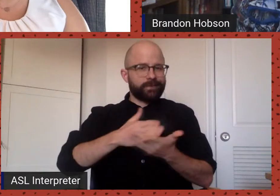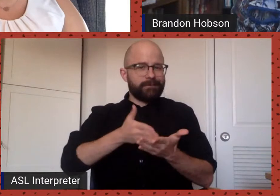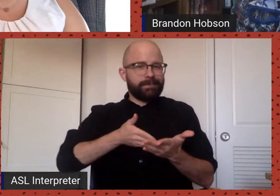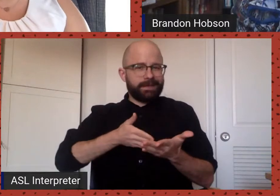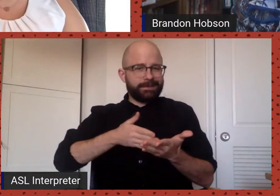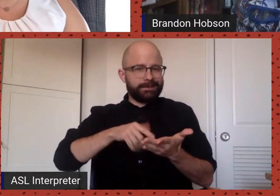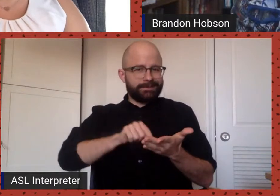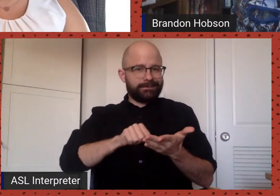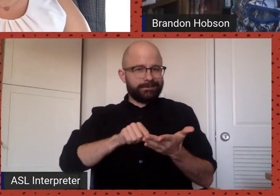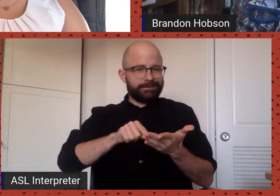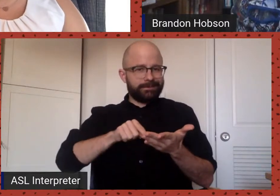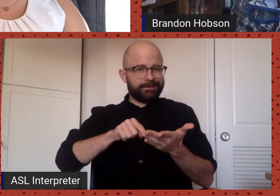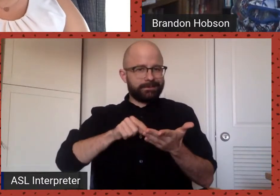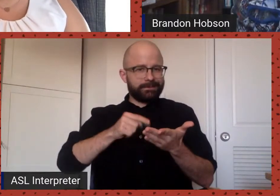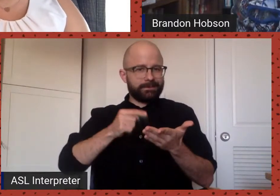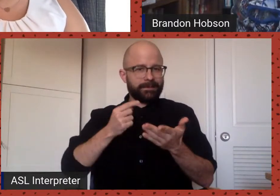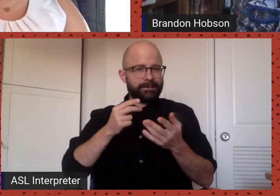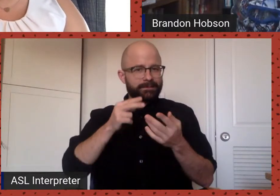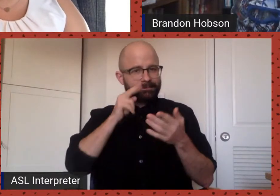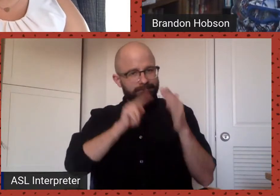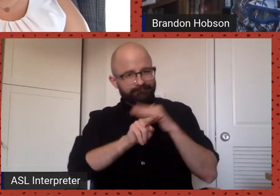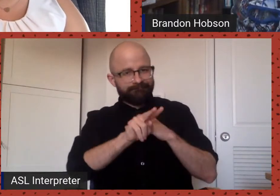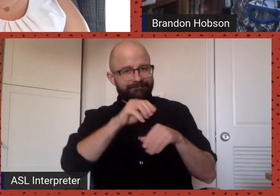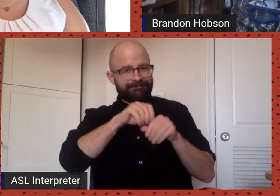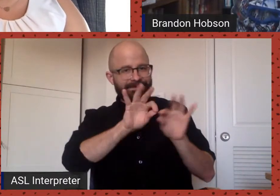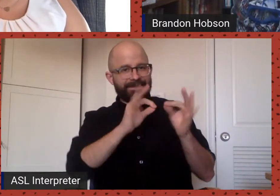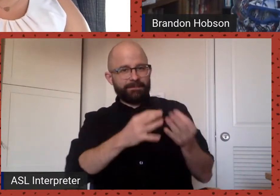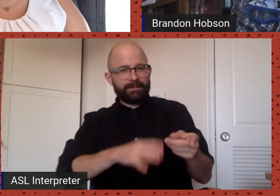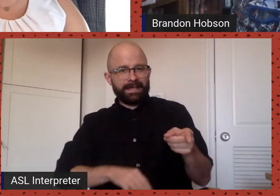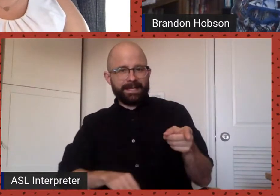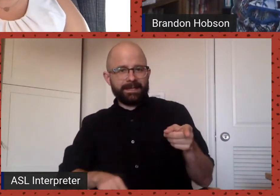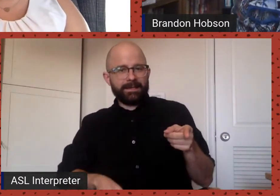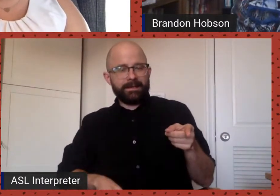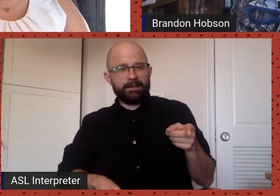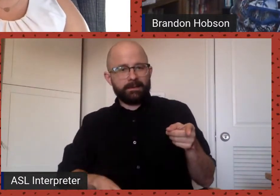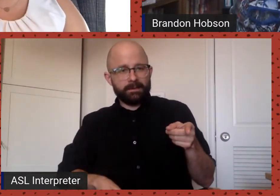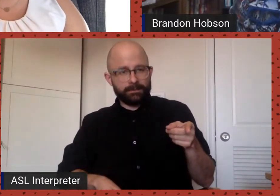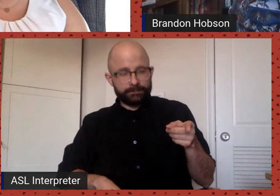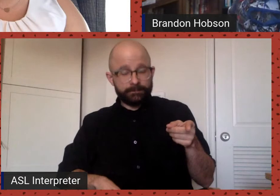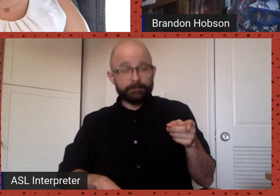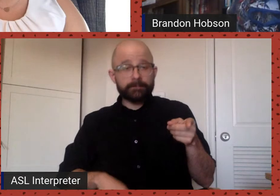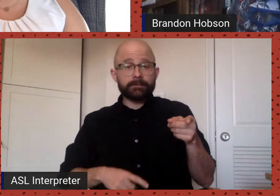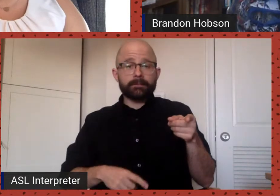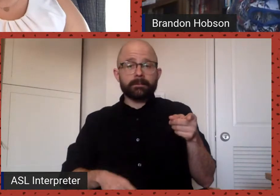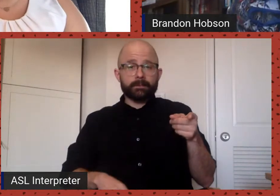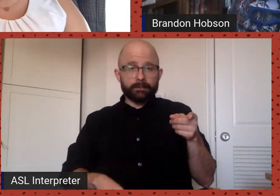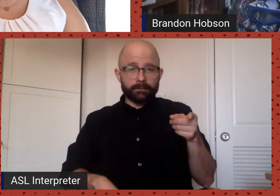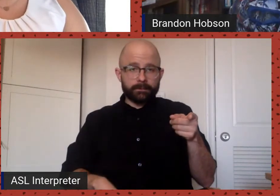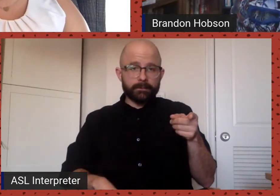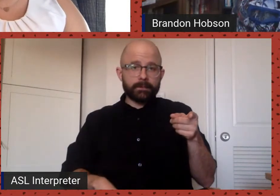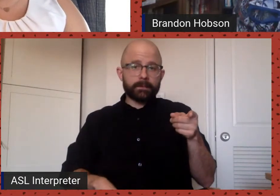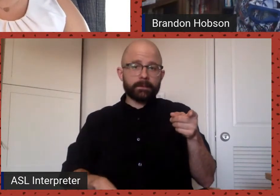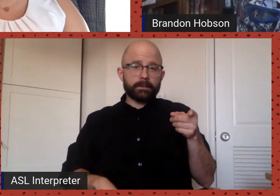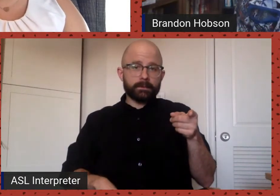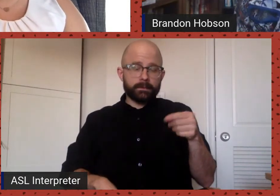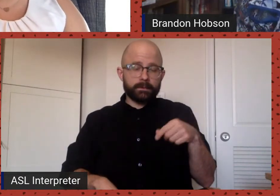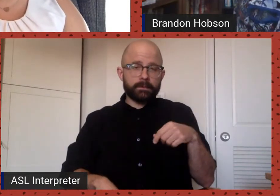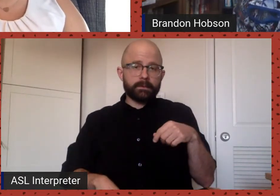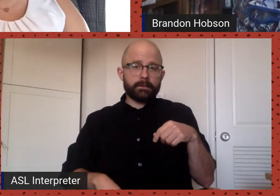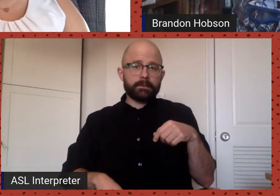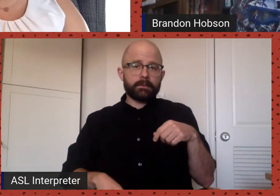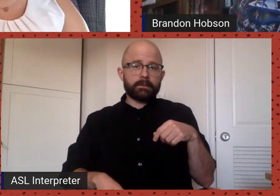family. And one of the things that I want to avoid, that I think